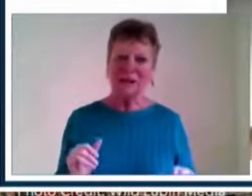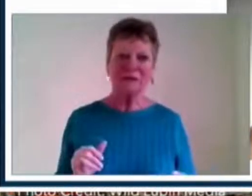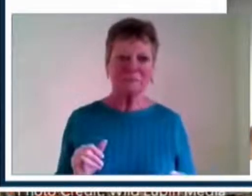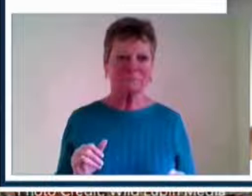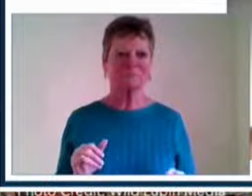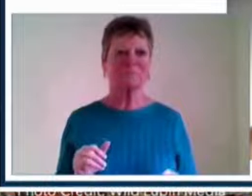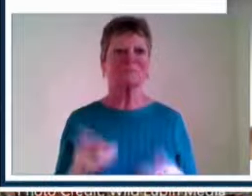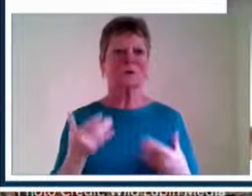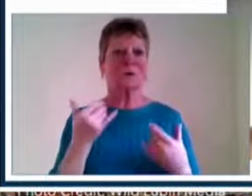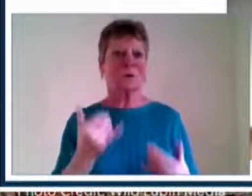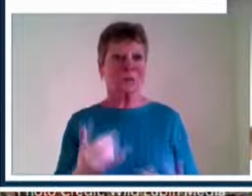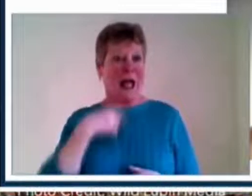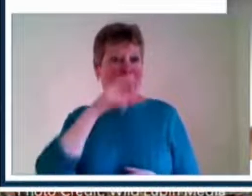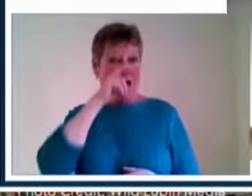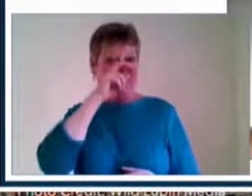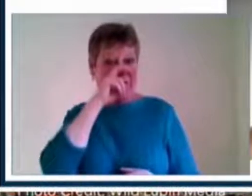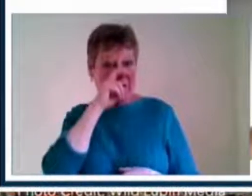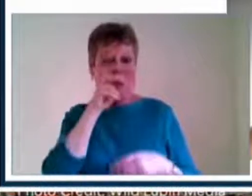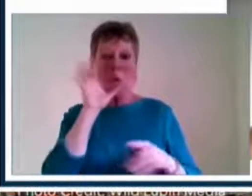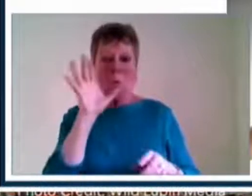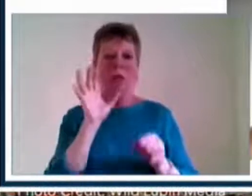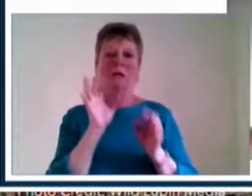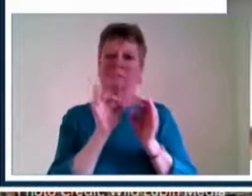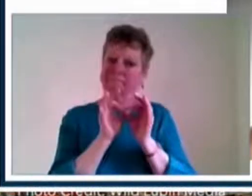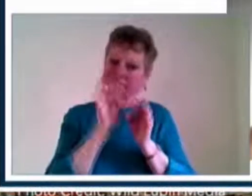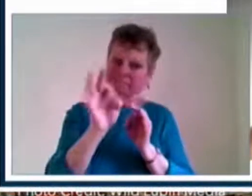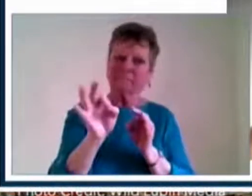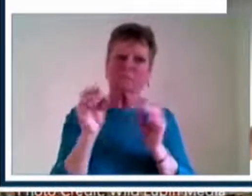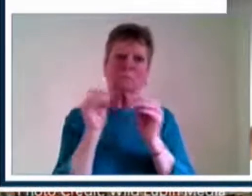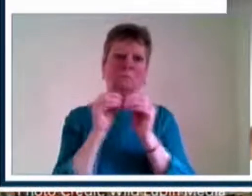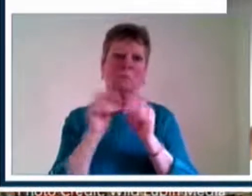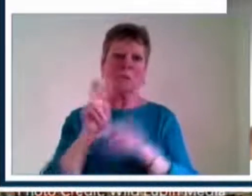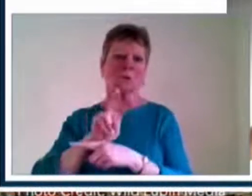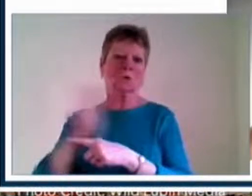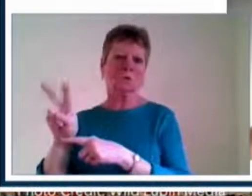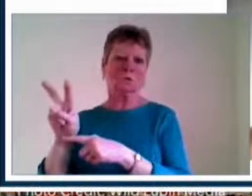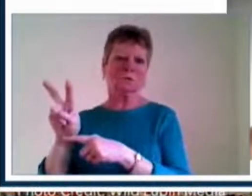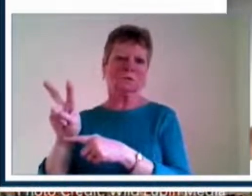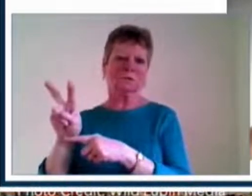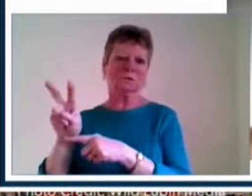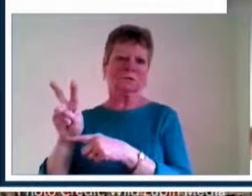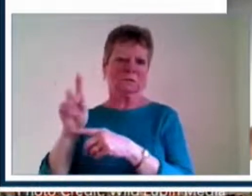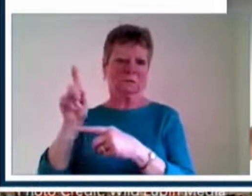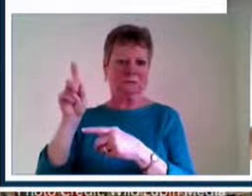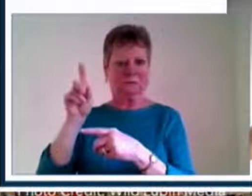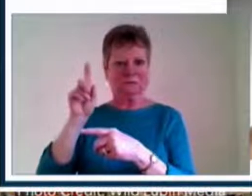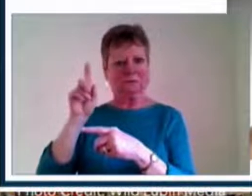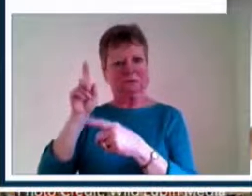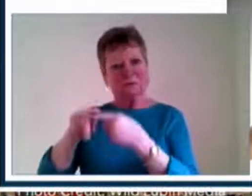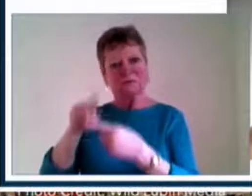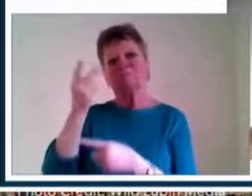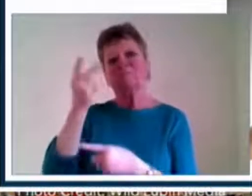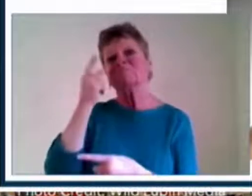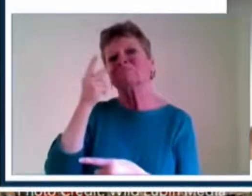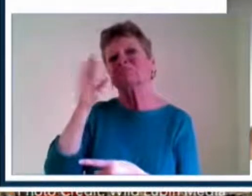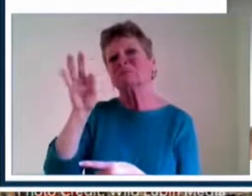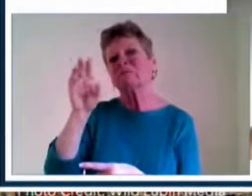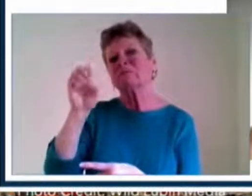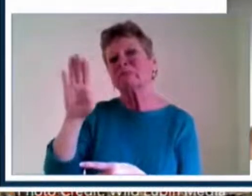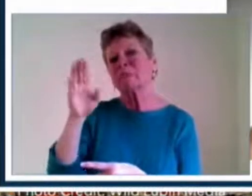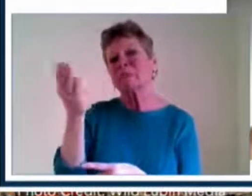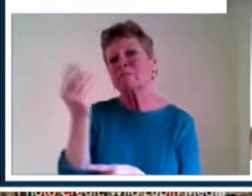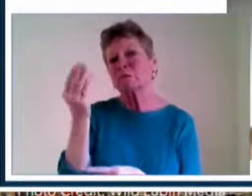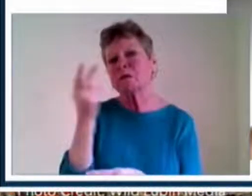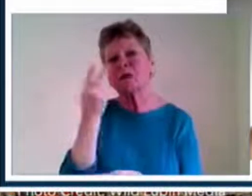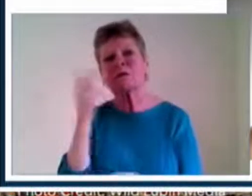we're extending current restrictions for 2 weeks until February 14th. And I won't list what those are, as they've been in place